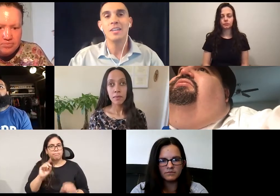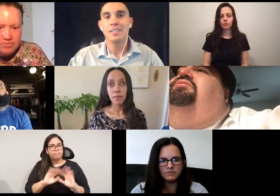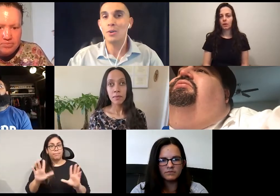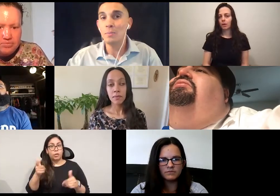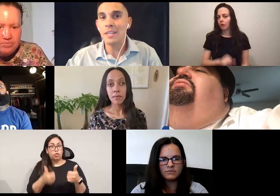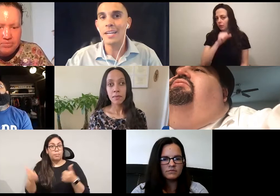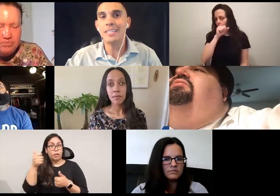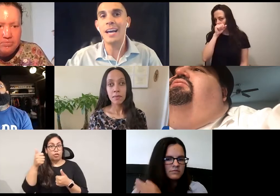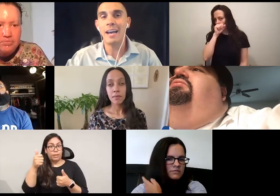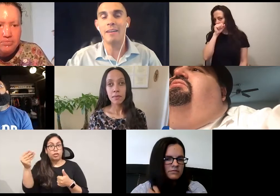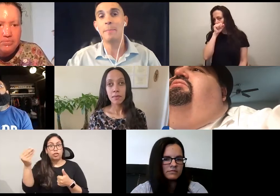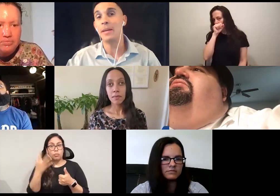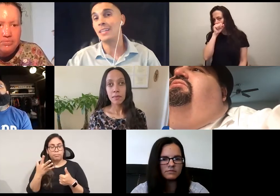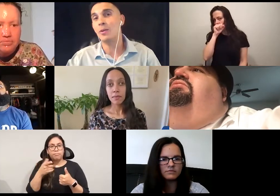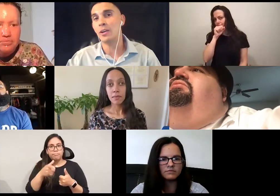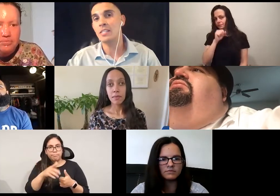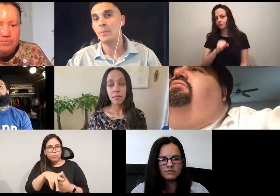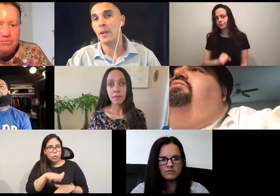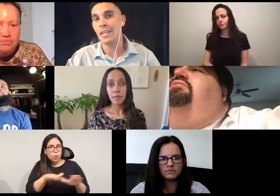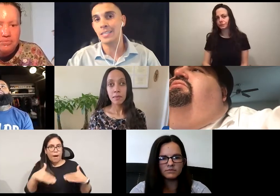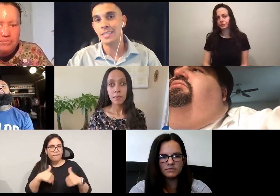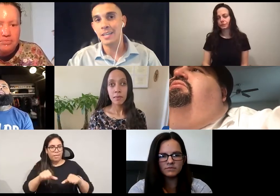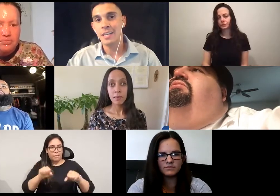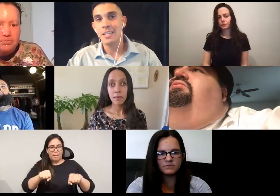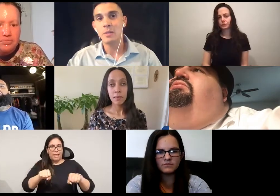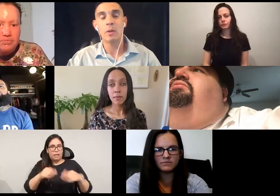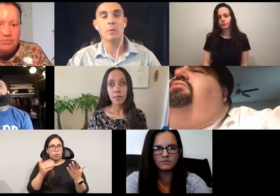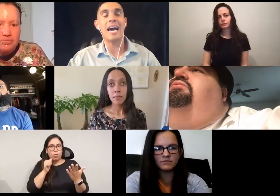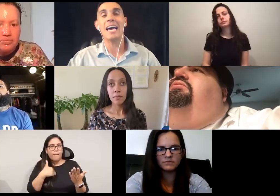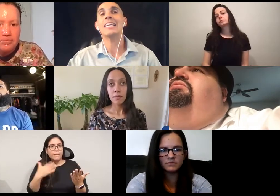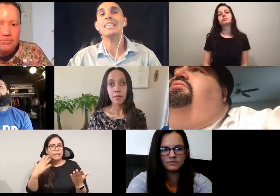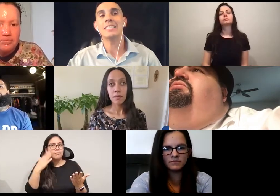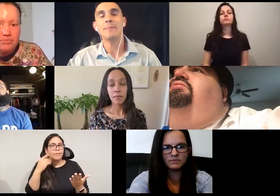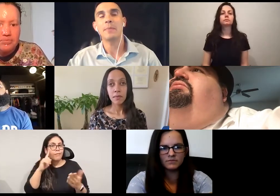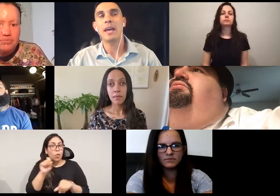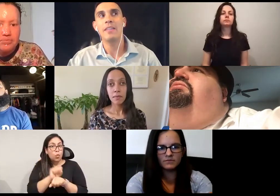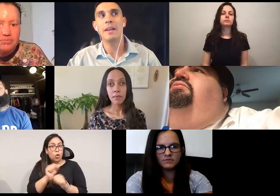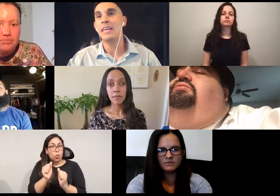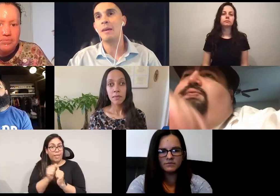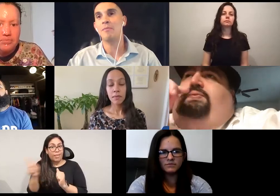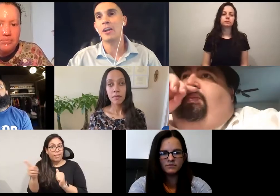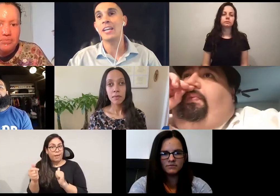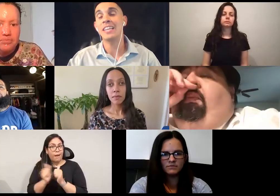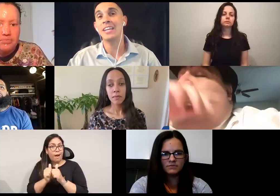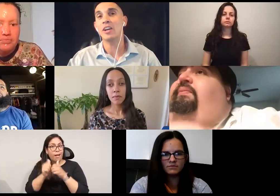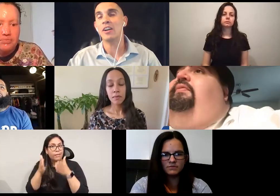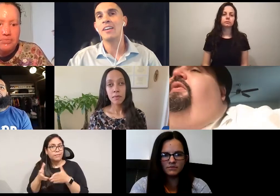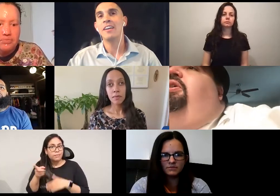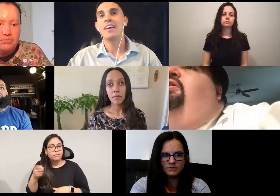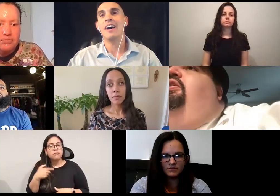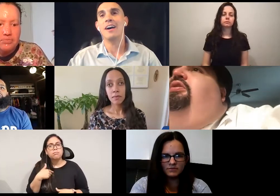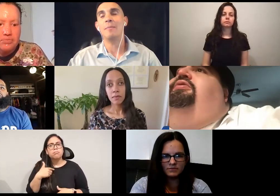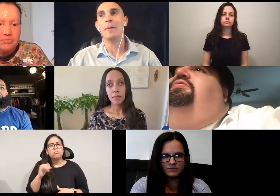superior told me that I did not have the ability or experience to work with athletes. And then it became very